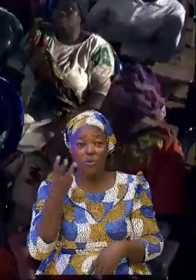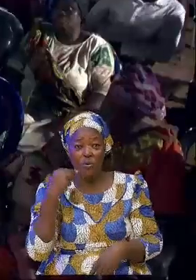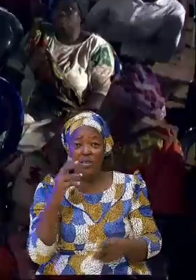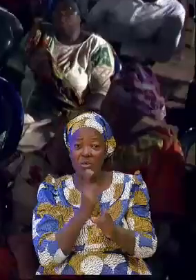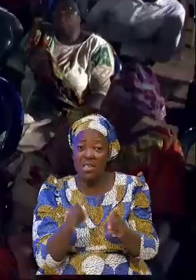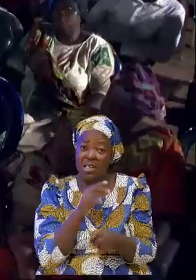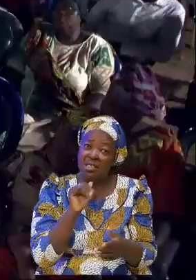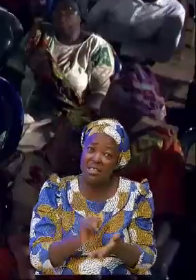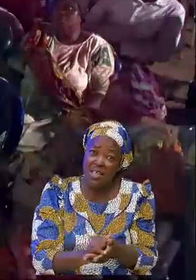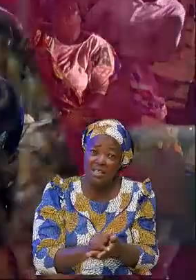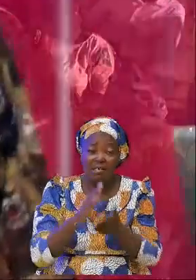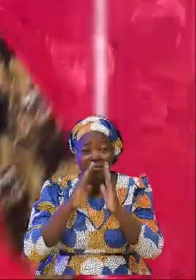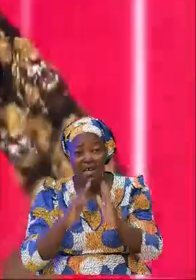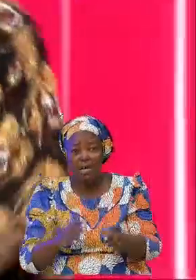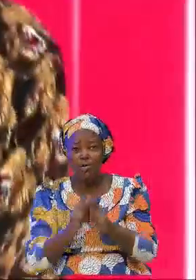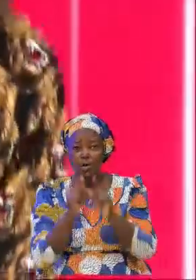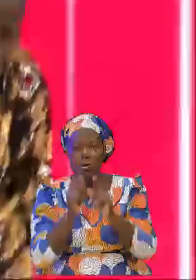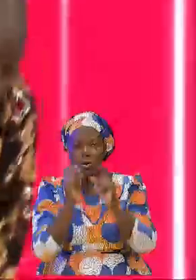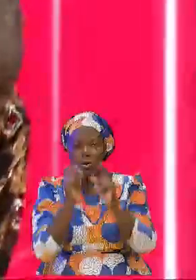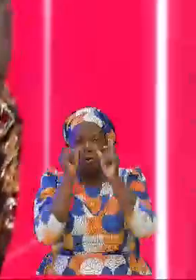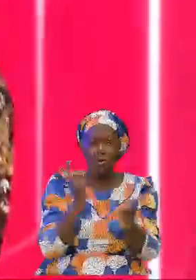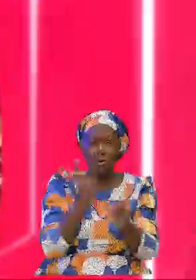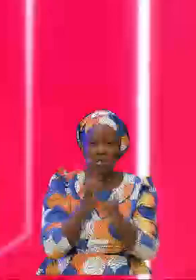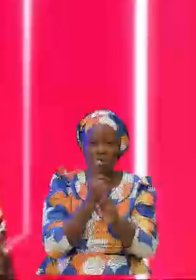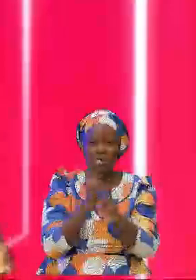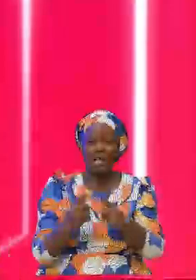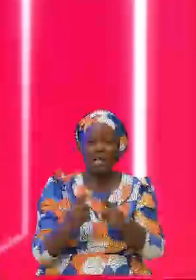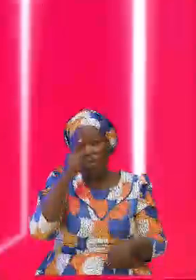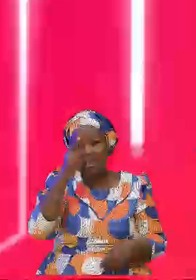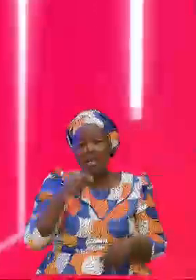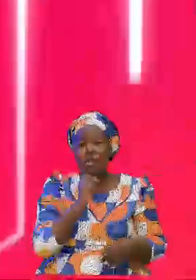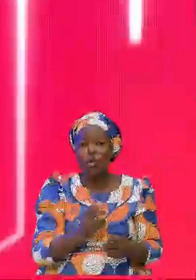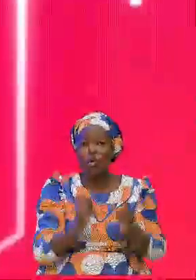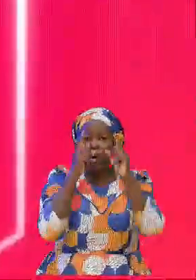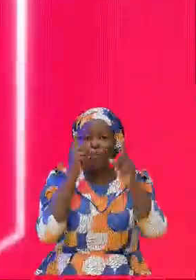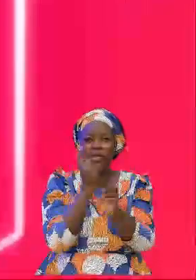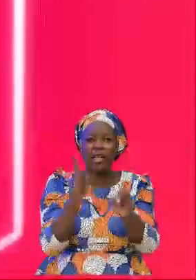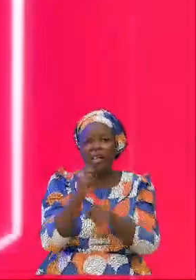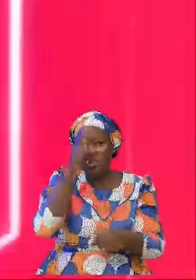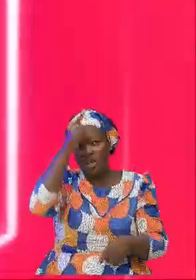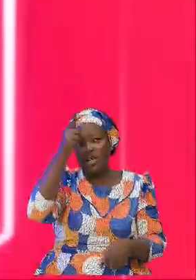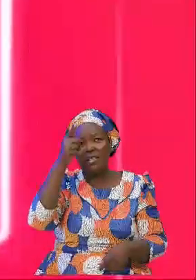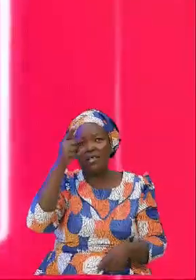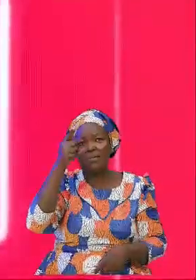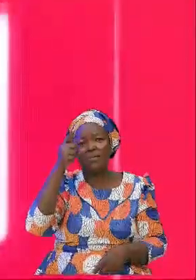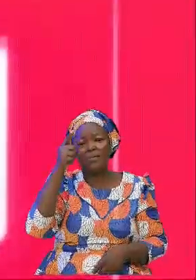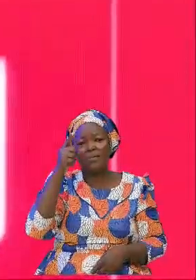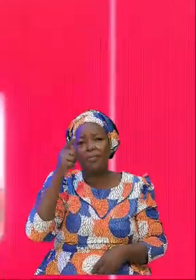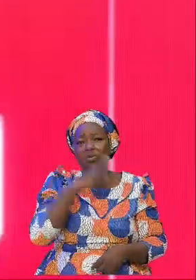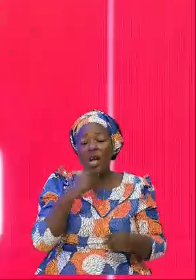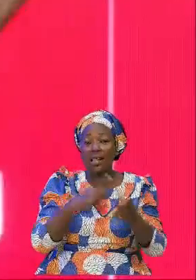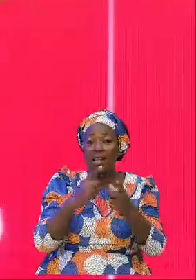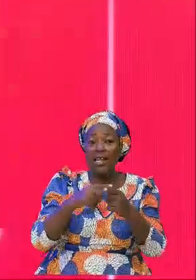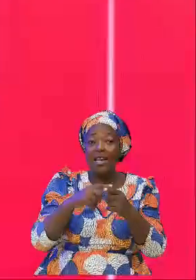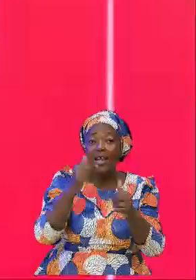the devil has taken away. While you are like that, you wake up like a giant. I said